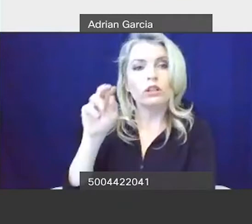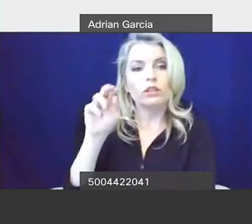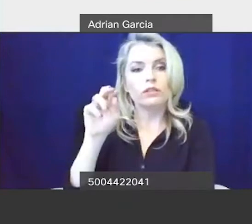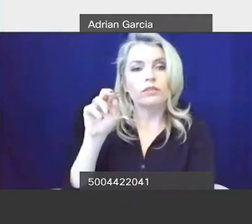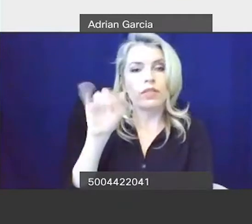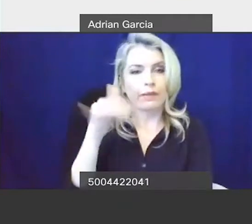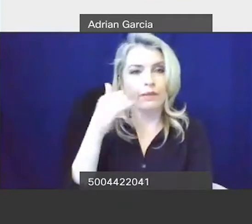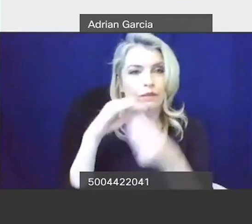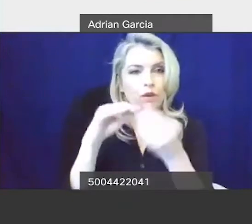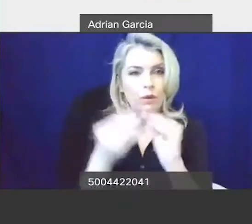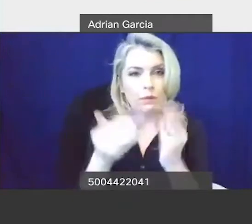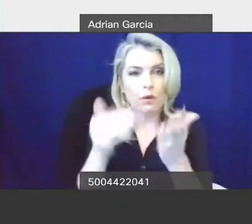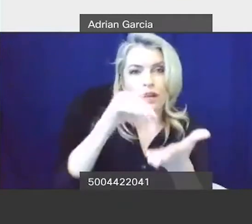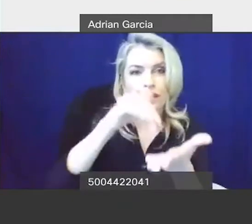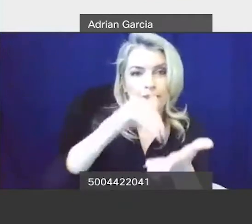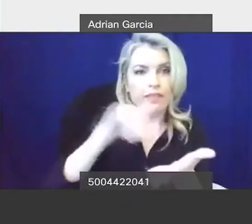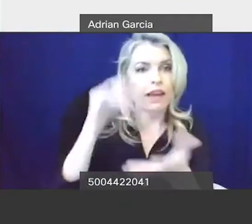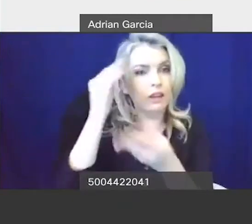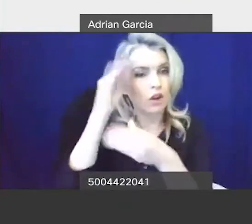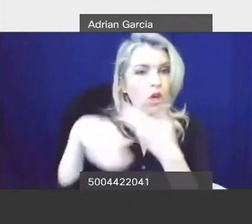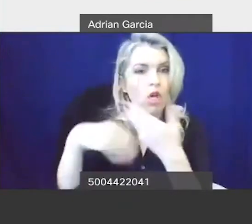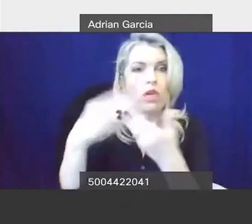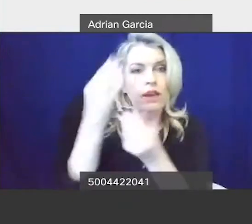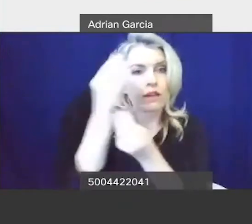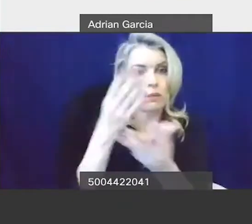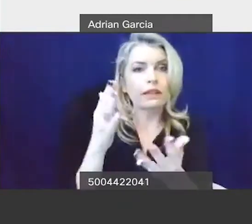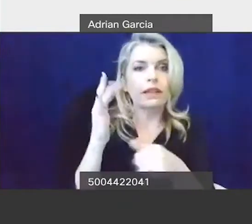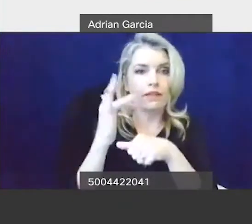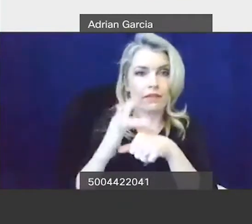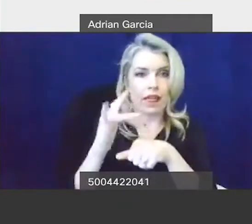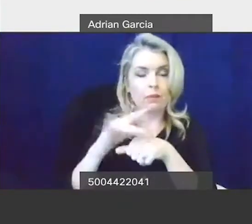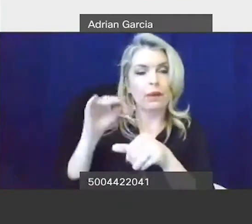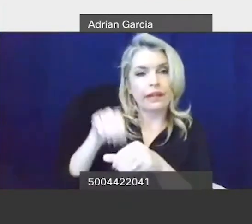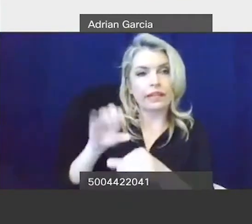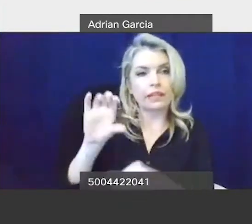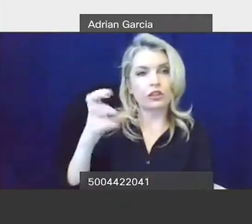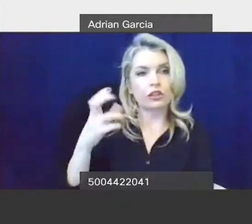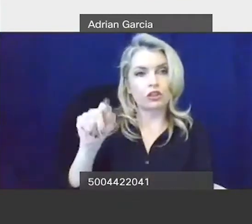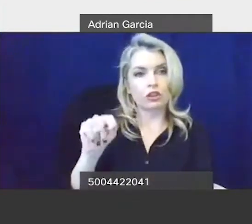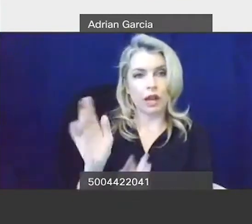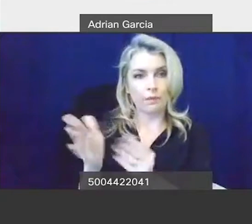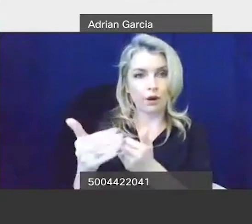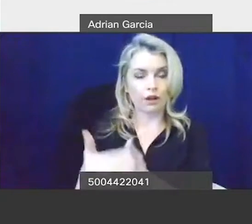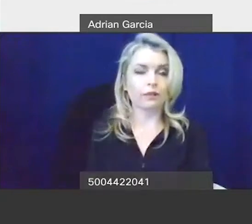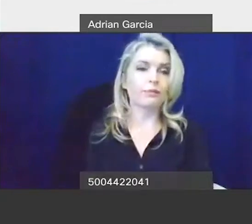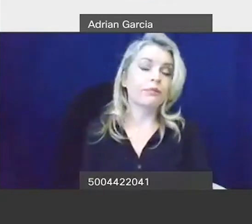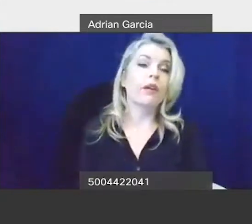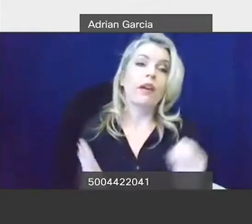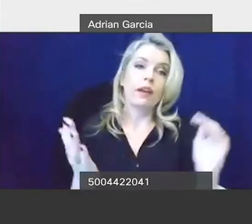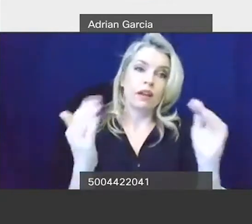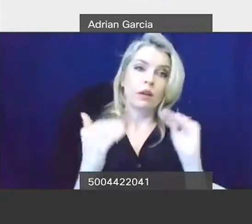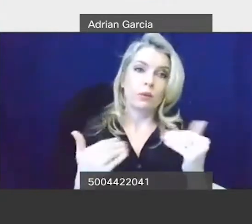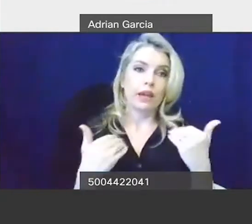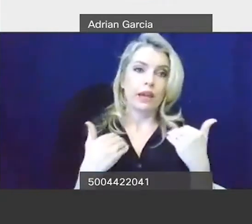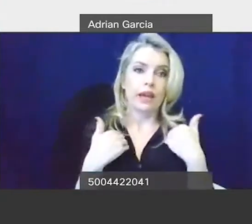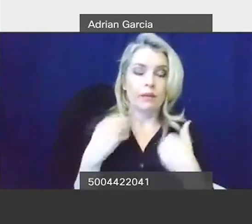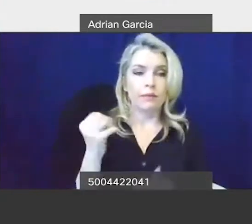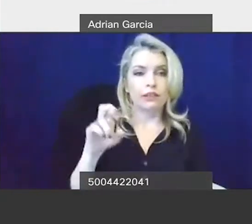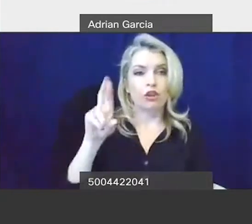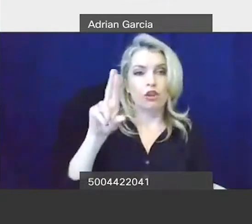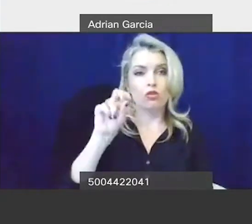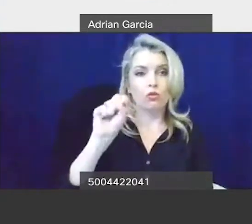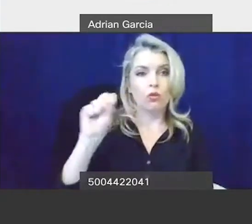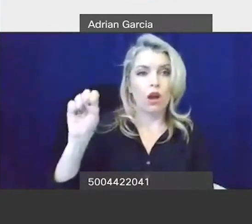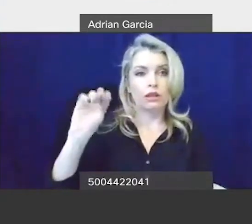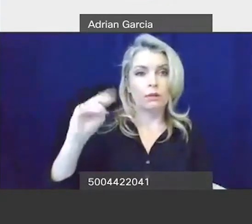210-353-2474. And again, all of this information is available in the chat box. Up next, we have Mr. Ross Mitchell from our